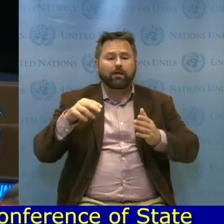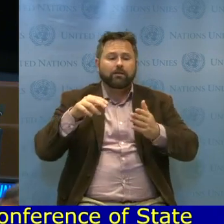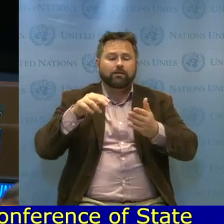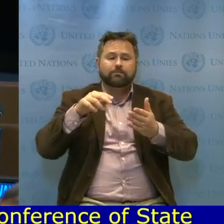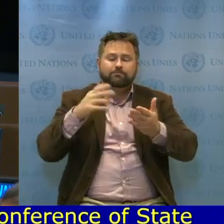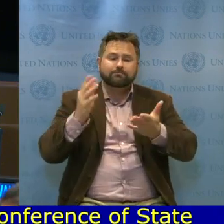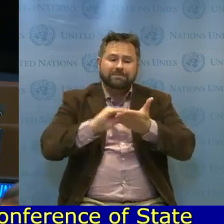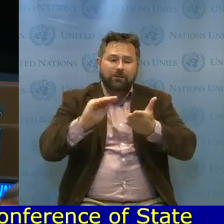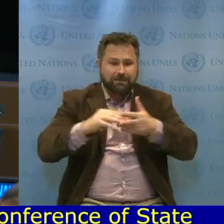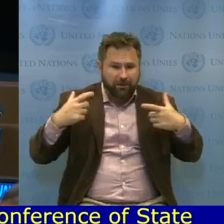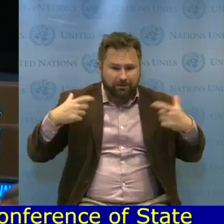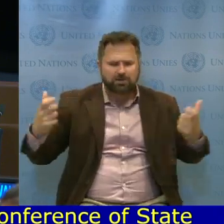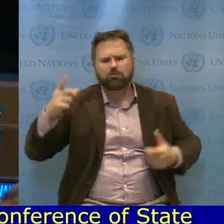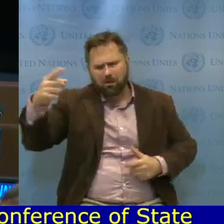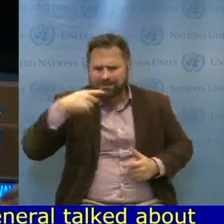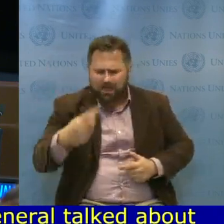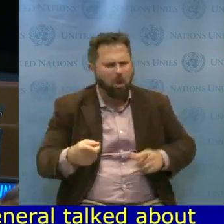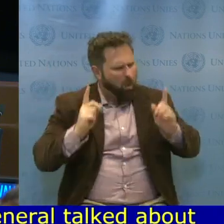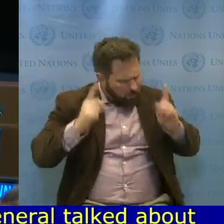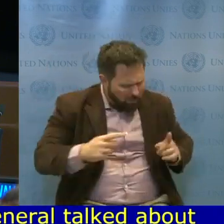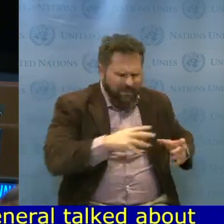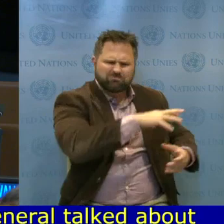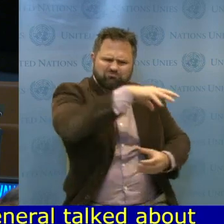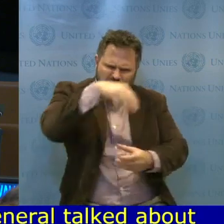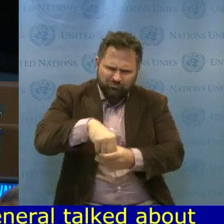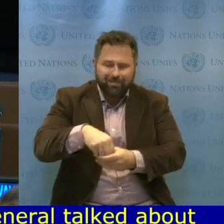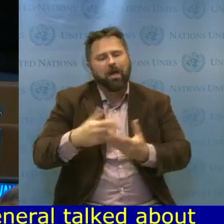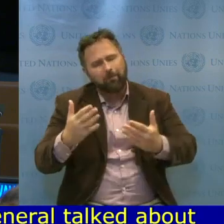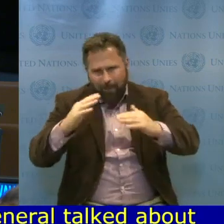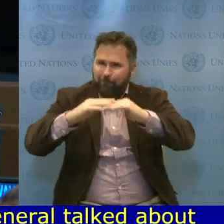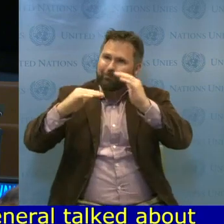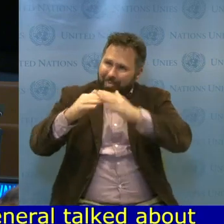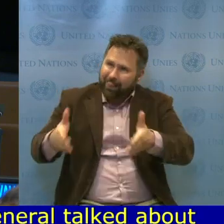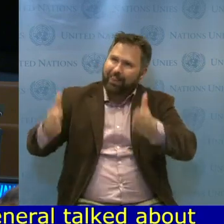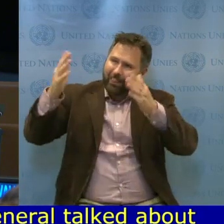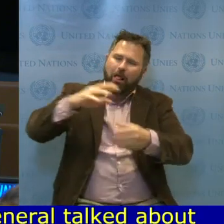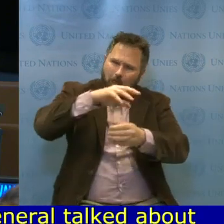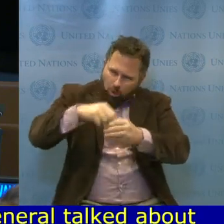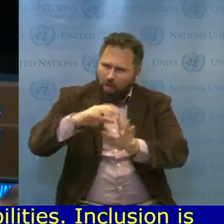making sure that a building is accessible. It's not only about work.